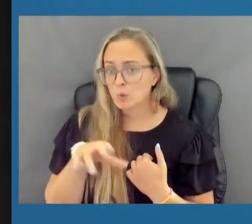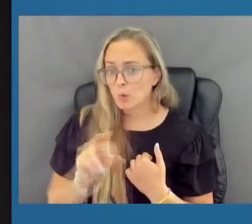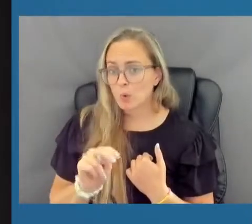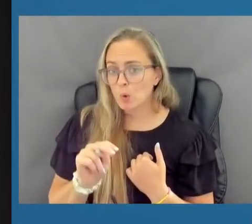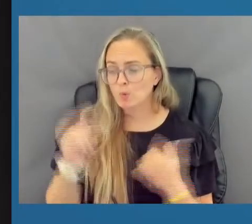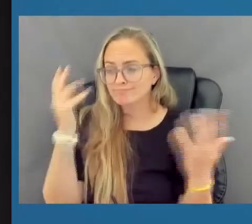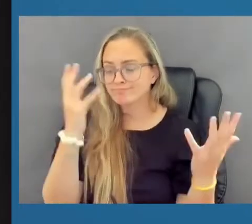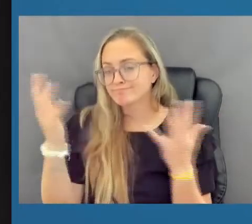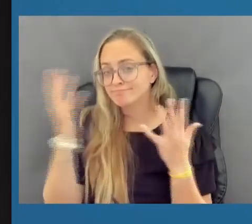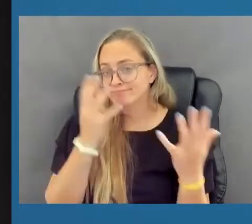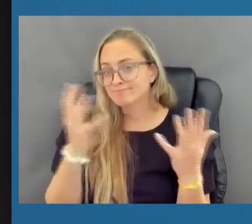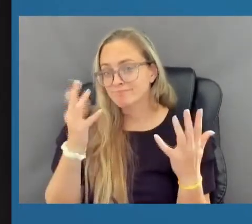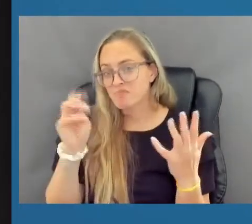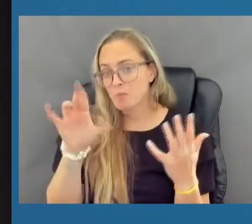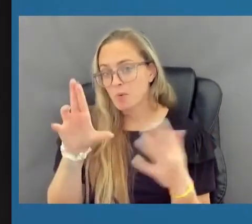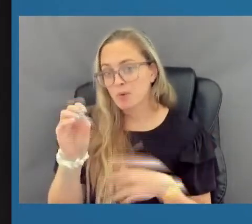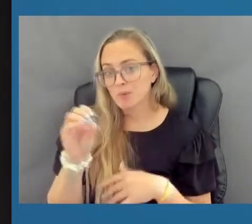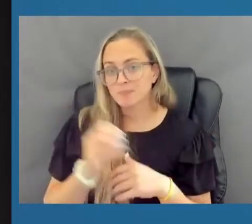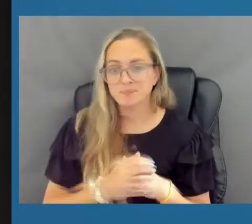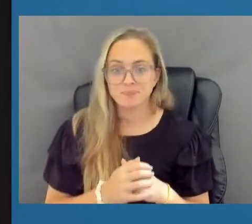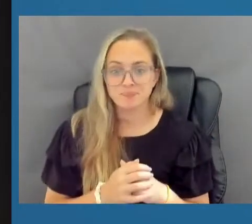Mario Salento.